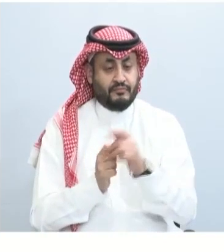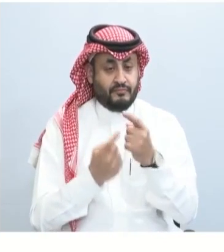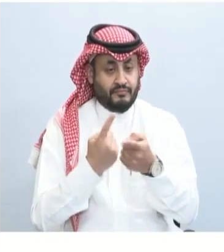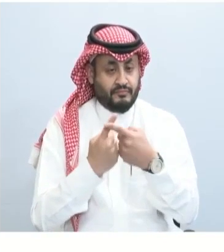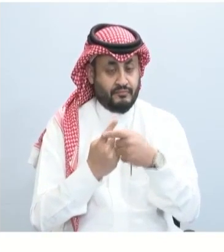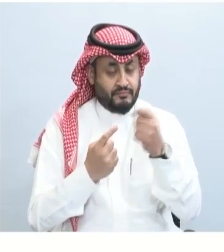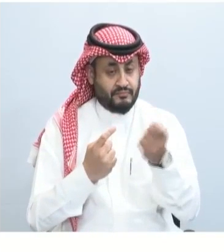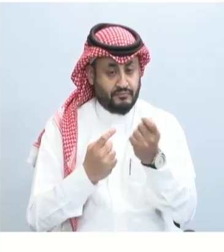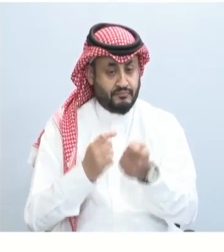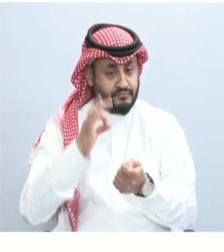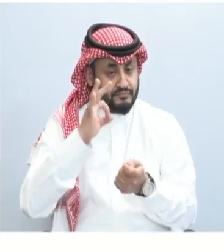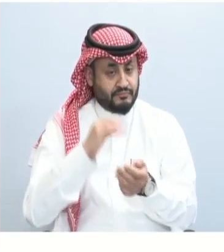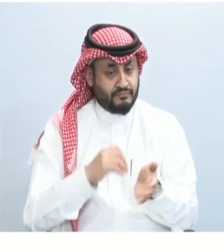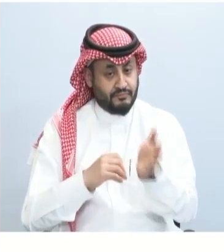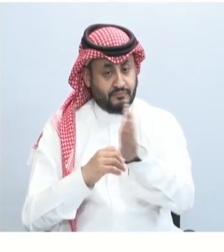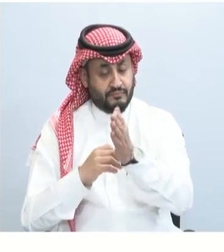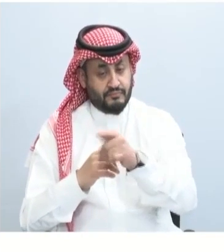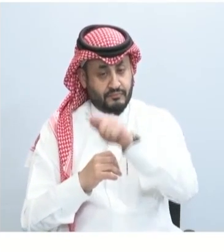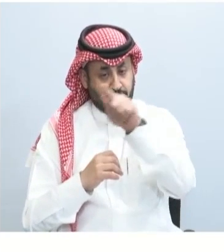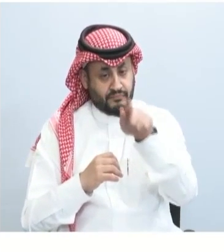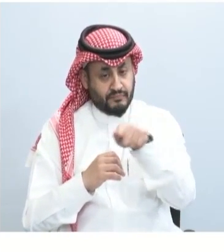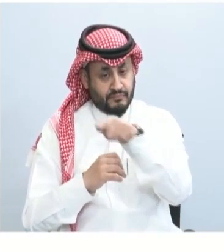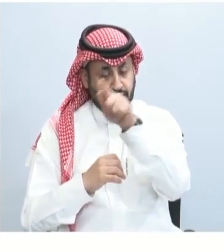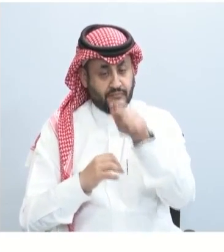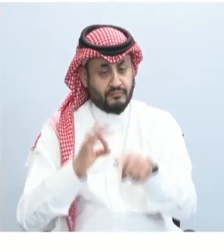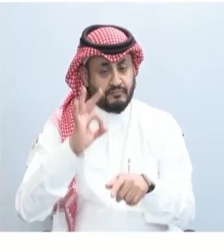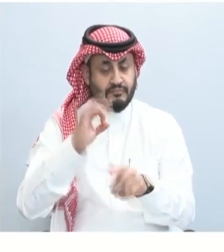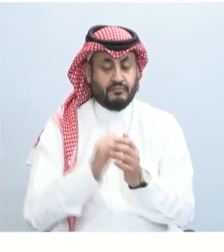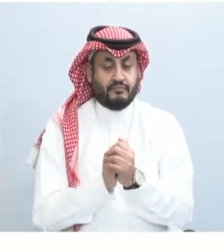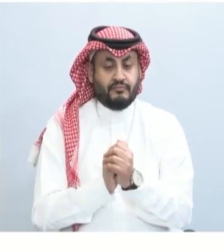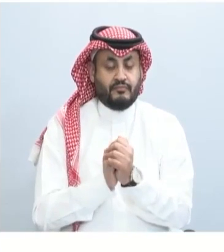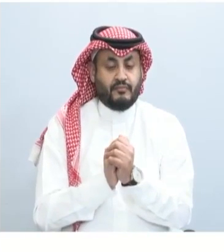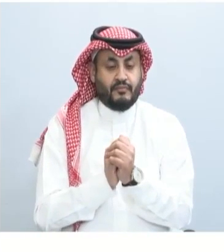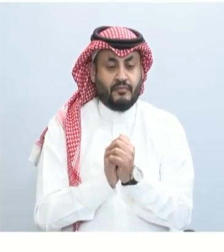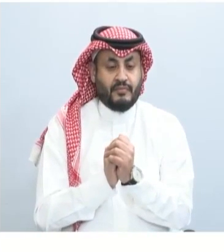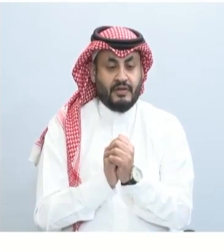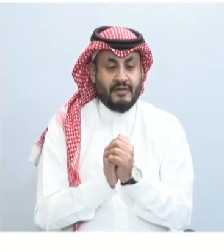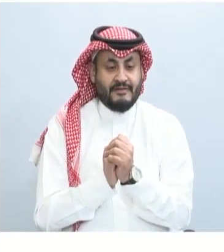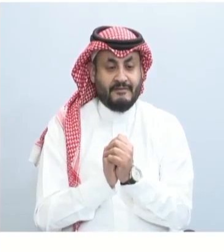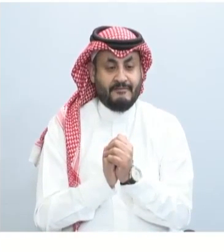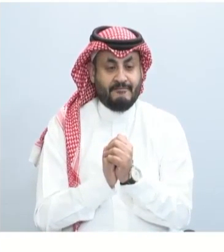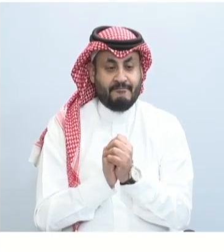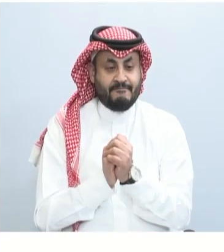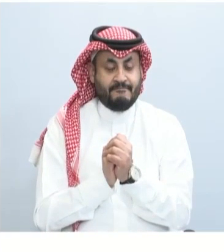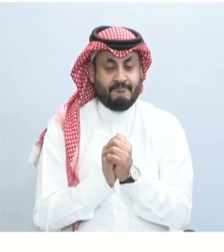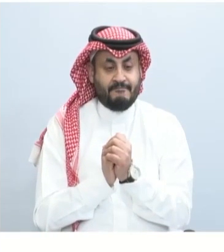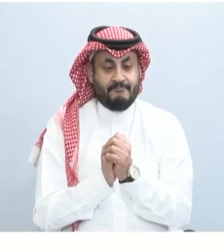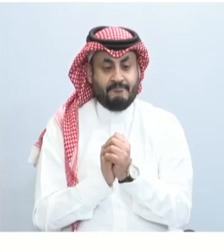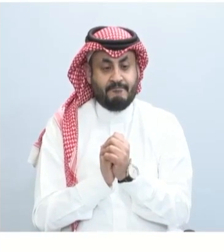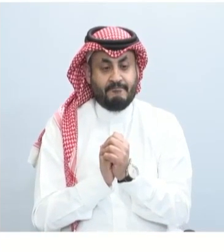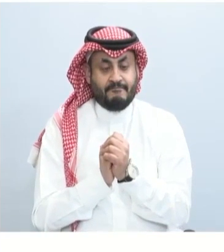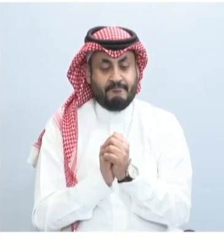the letter F here, and then we went on and circled the letter. We went and